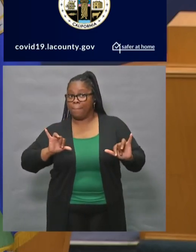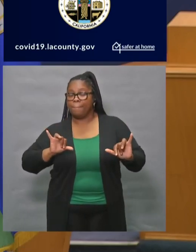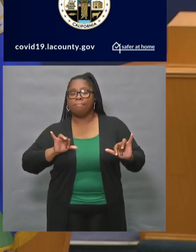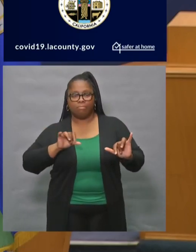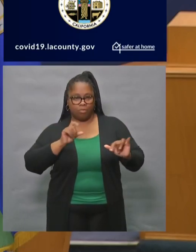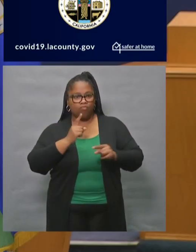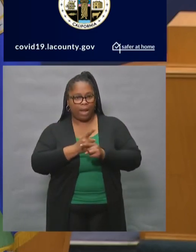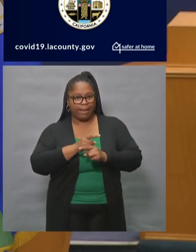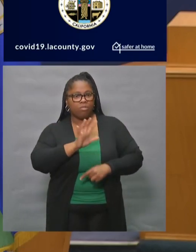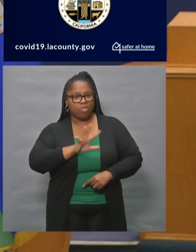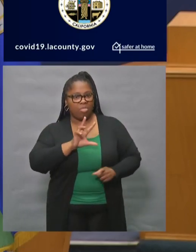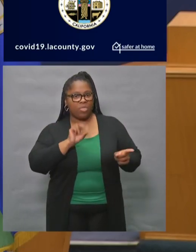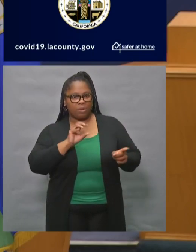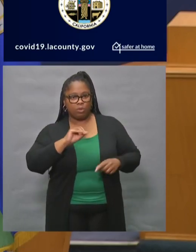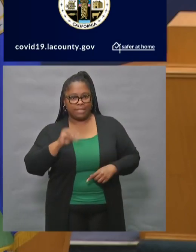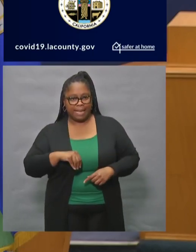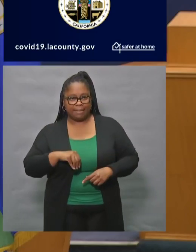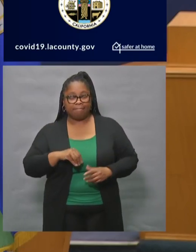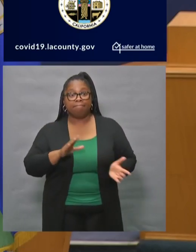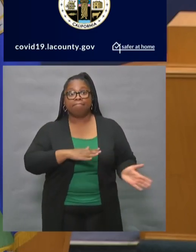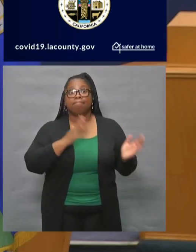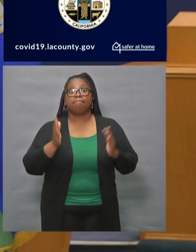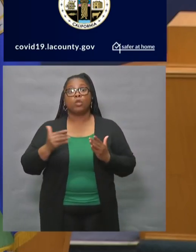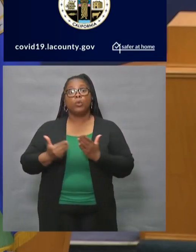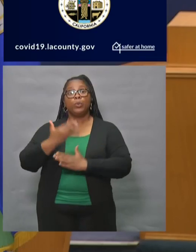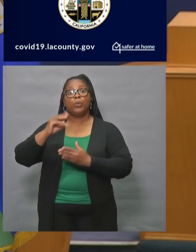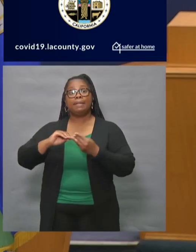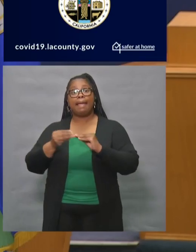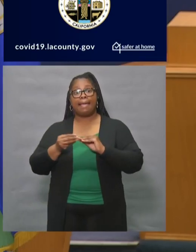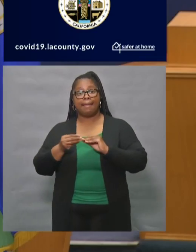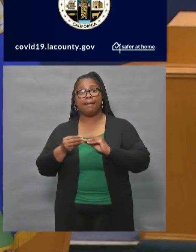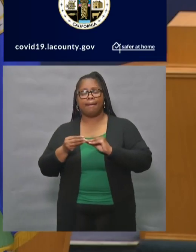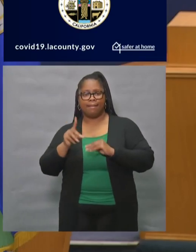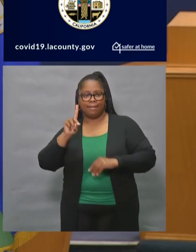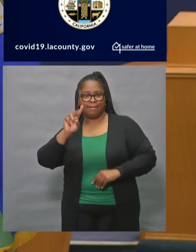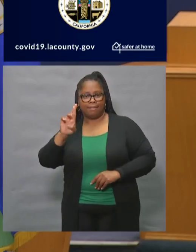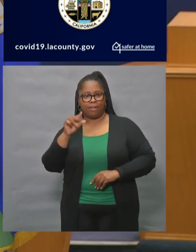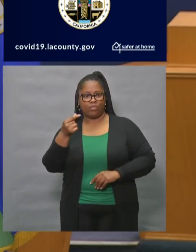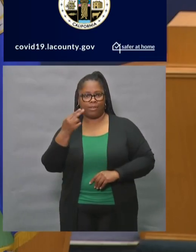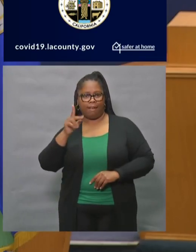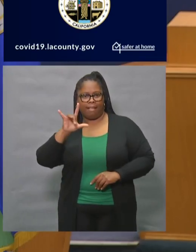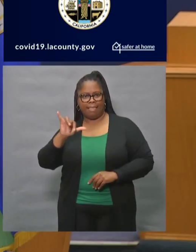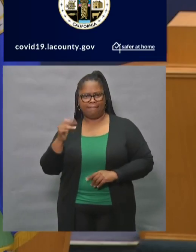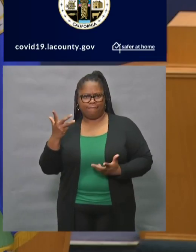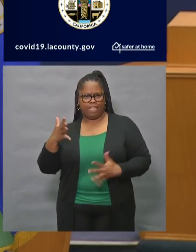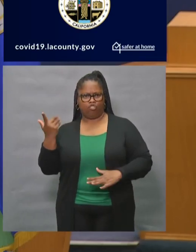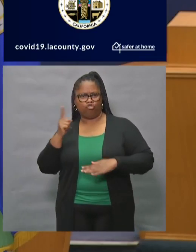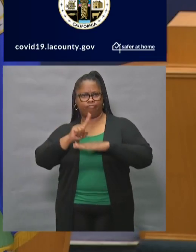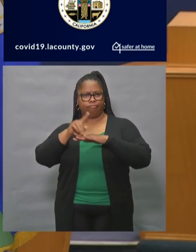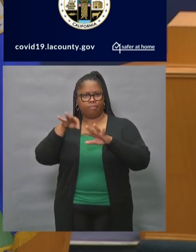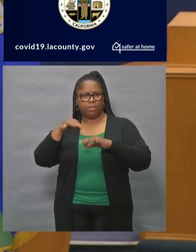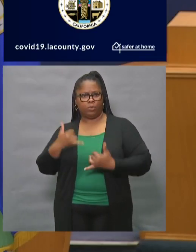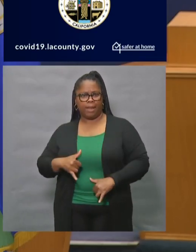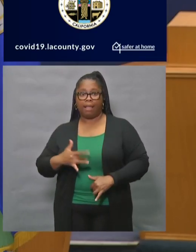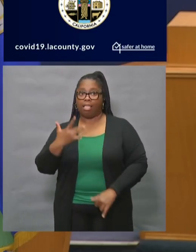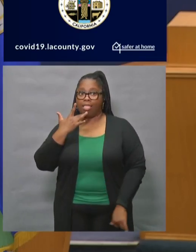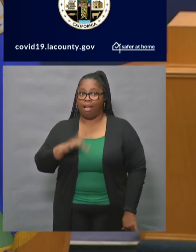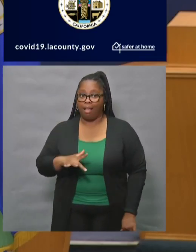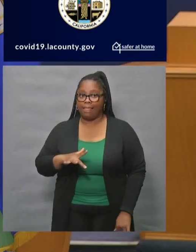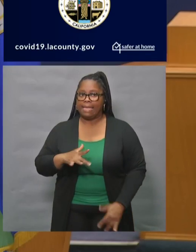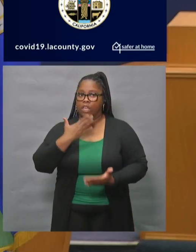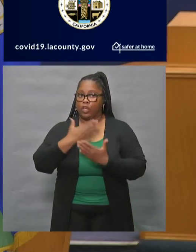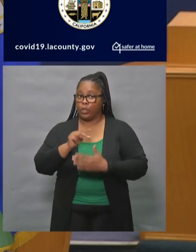around 30%. But the new data that came in that Dr. Galley presented today showed that, luckily, and this is good news,